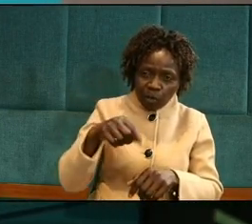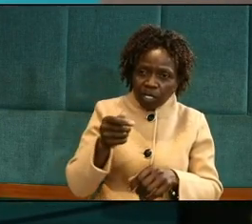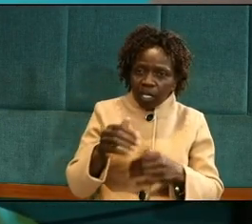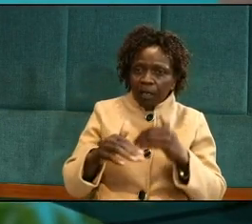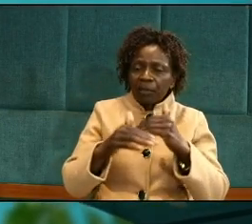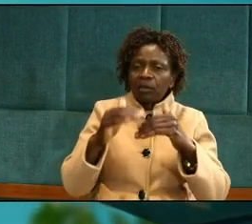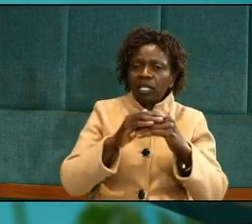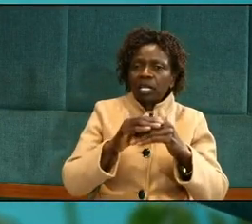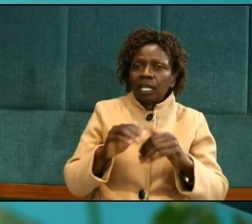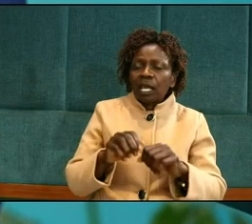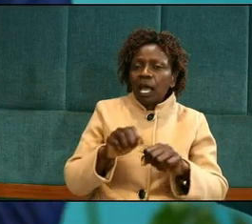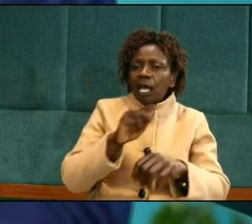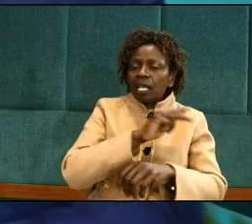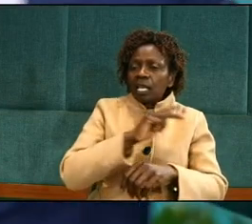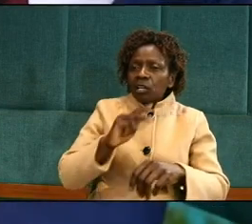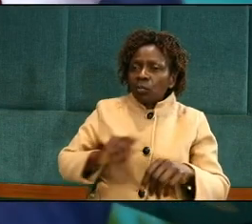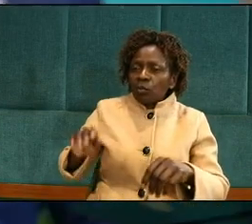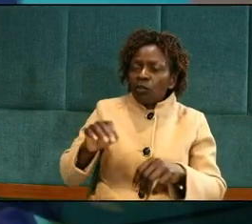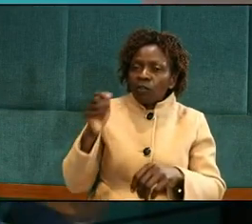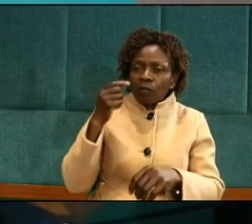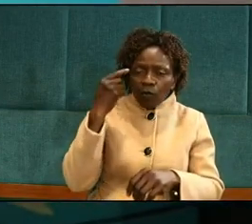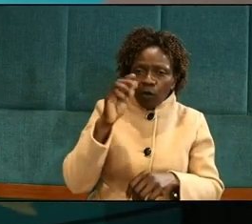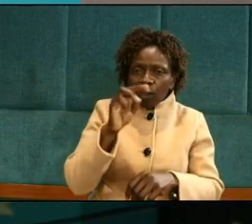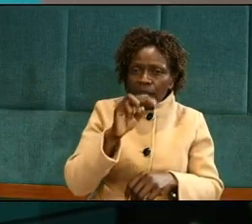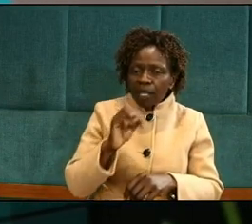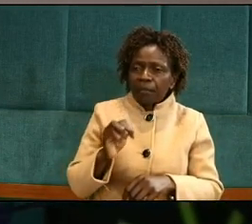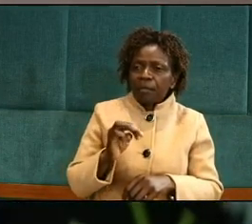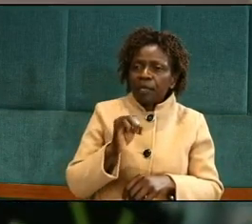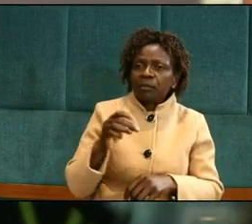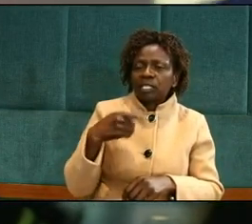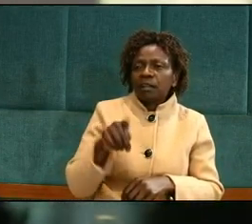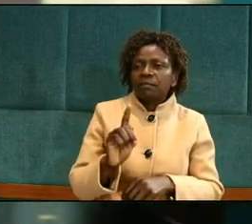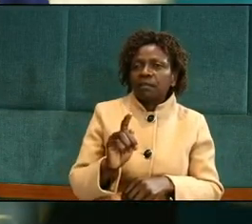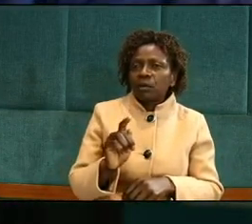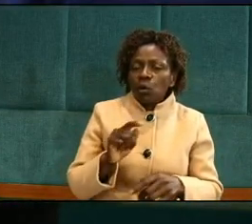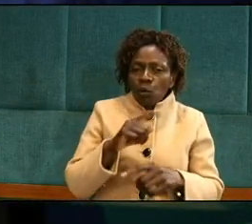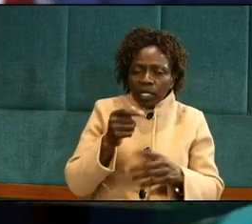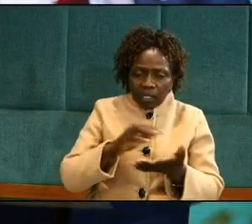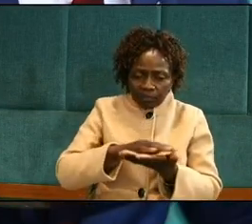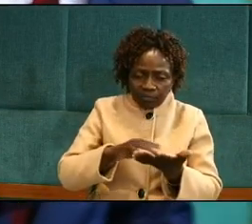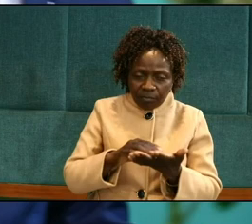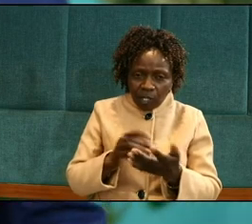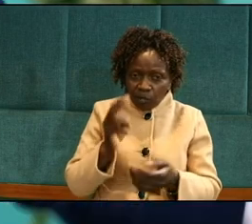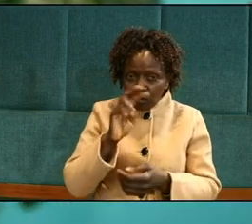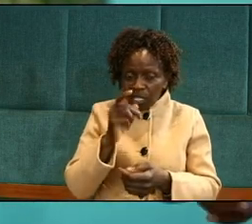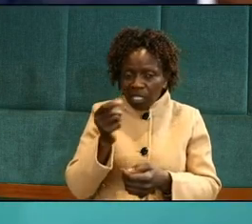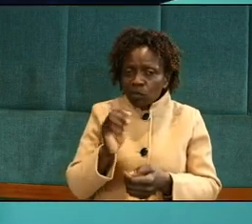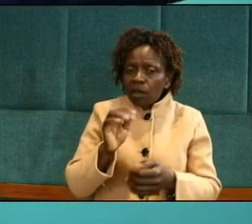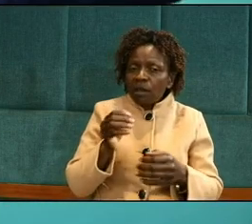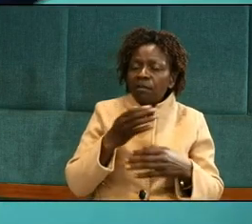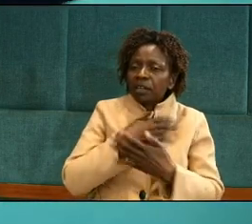an empire for himself. And once he is established, you'll be saying, you see, your friends are marrying well. You